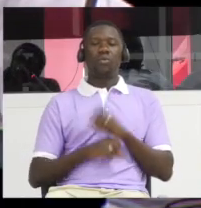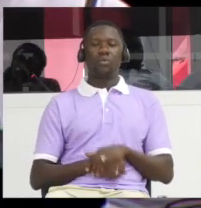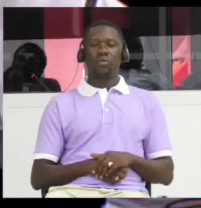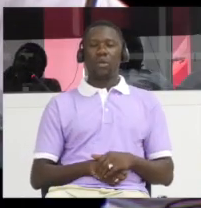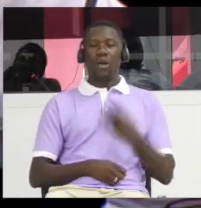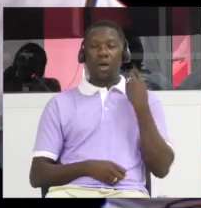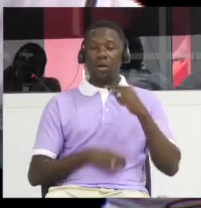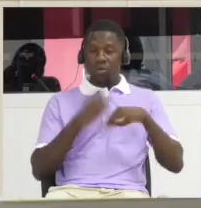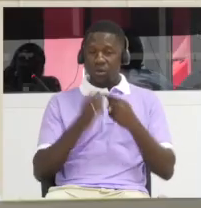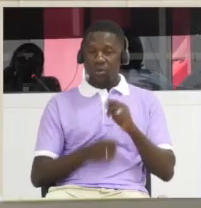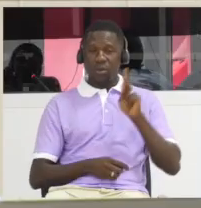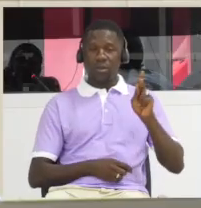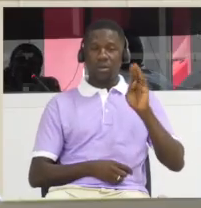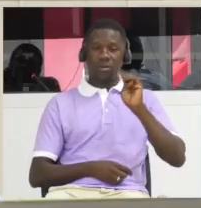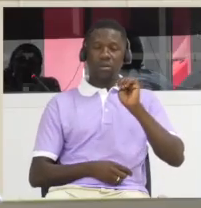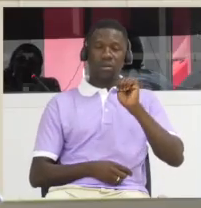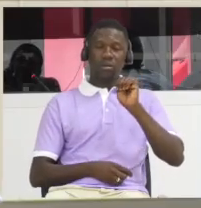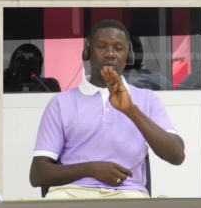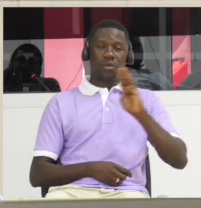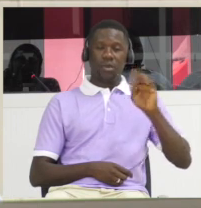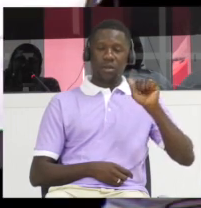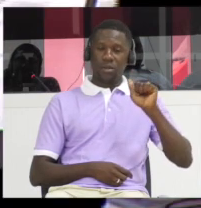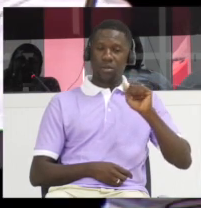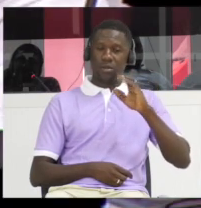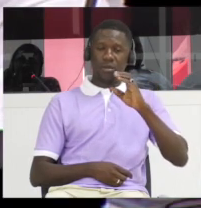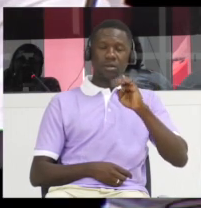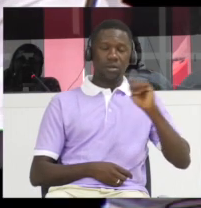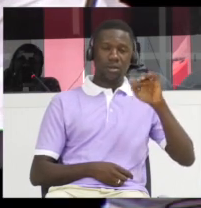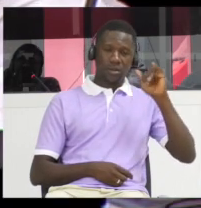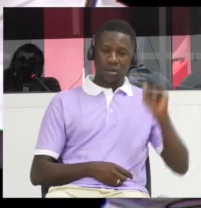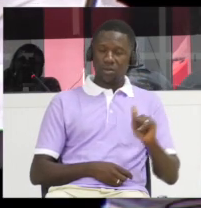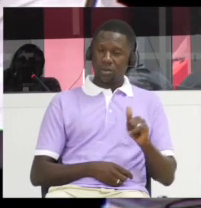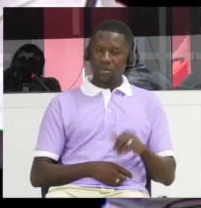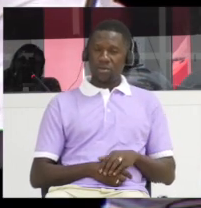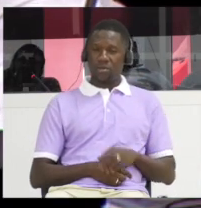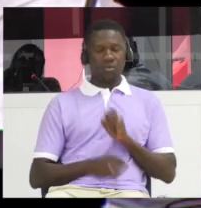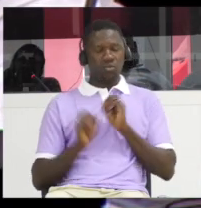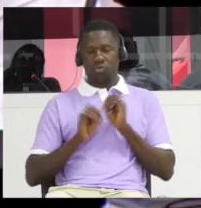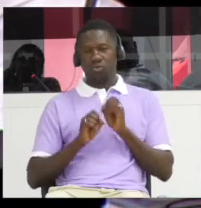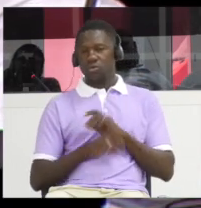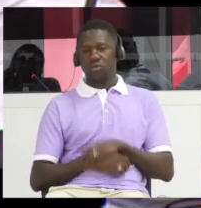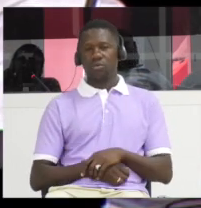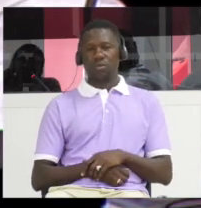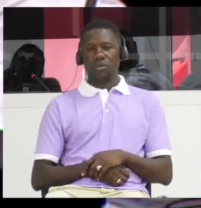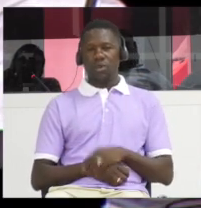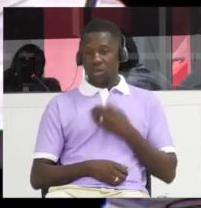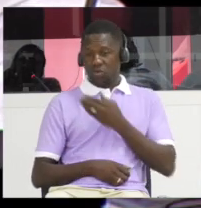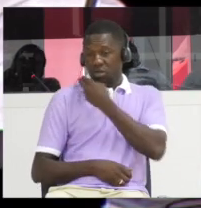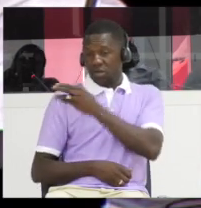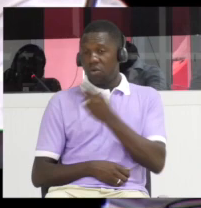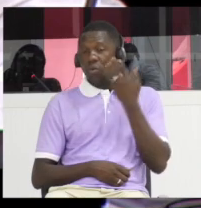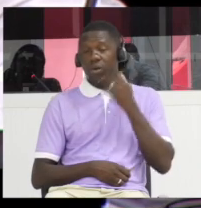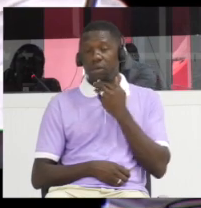as you know? No, he wasn't. So you were released when? The following day, Sunday, in the